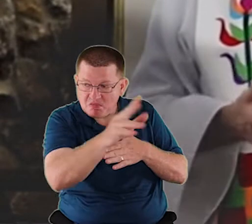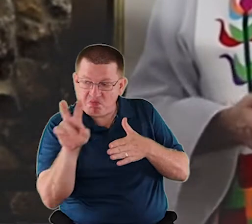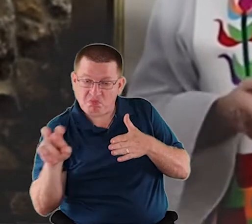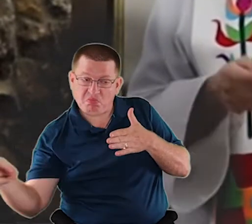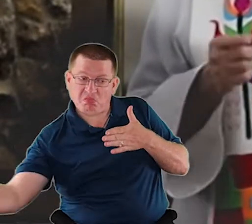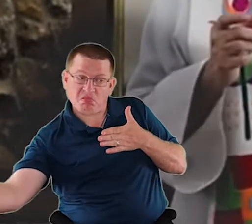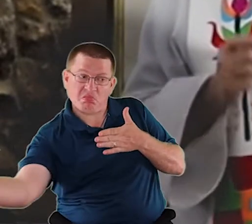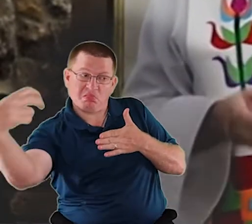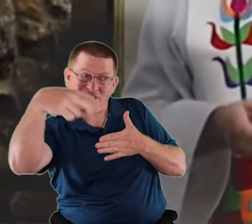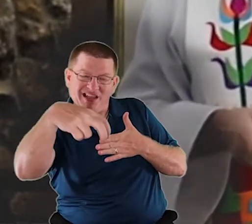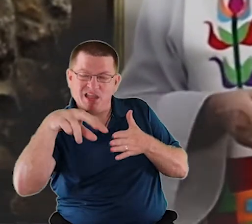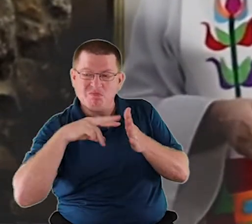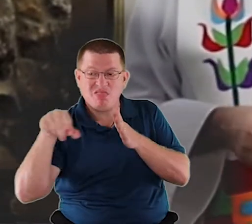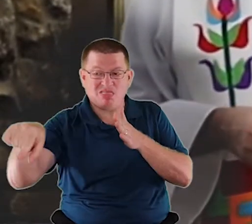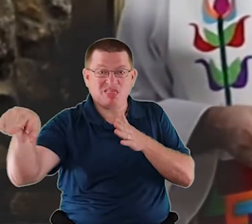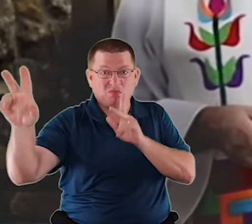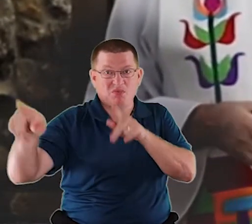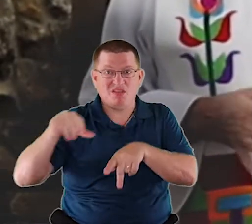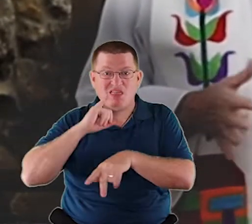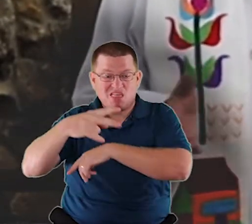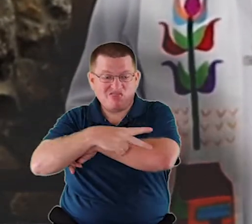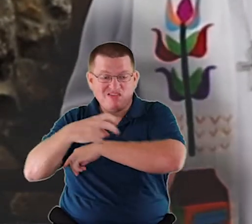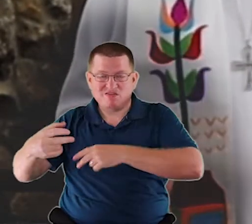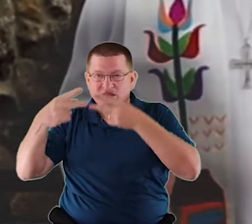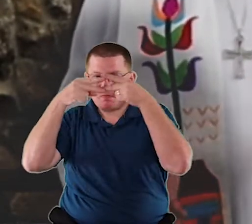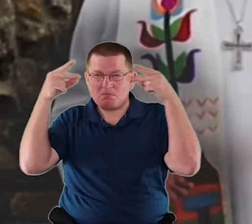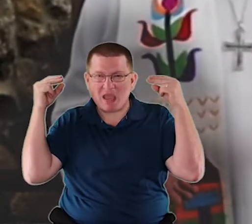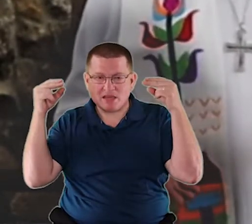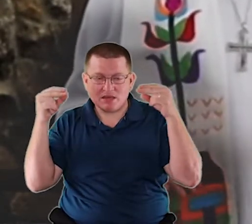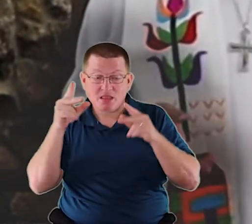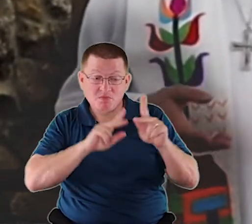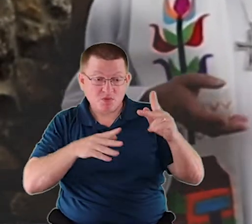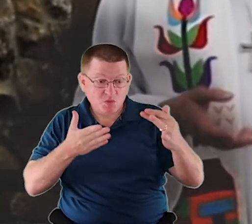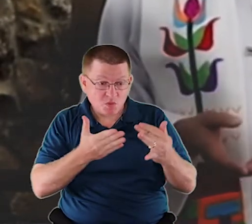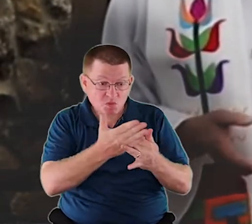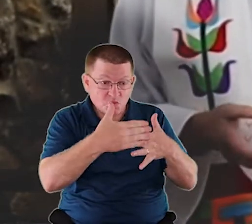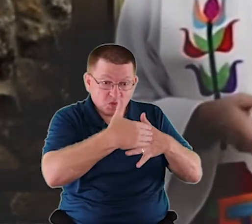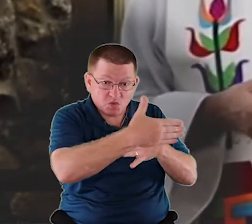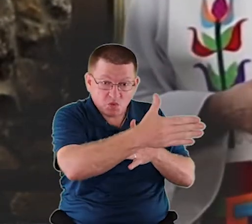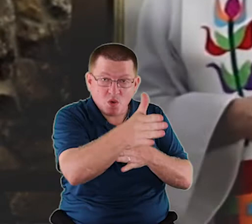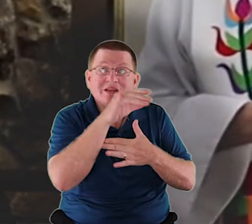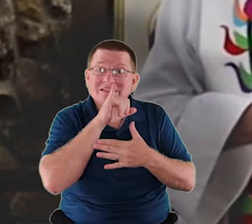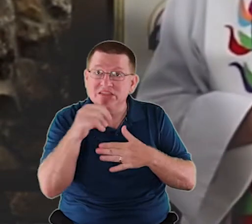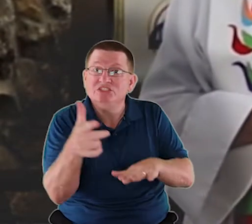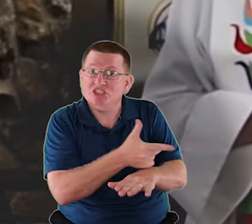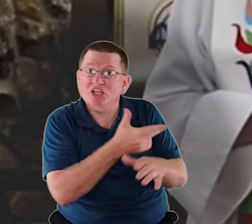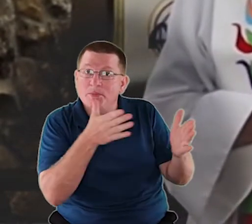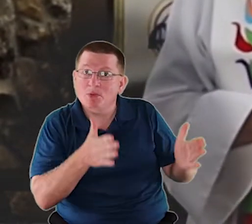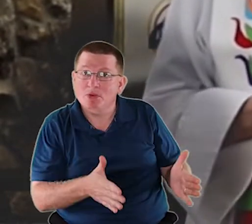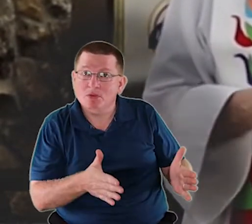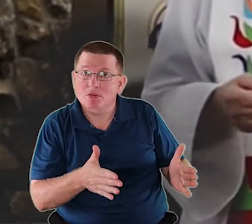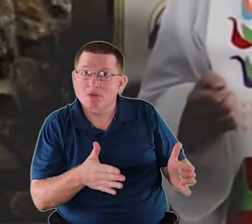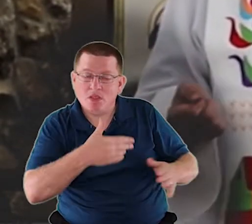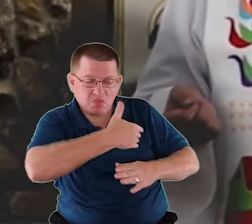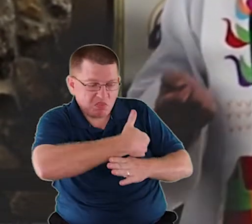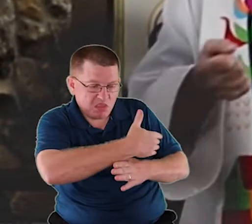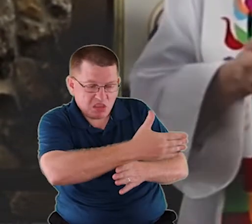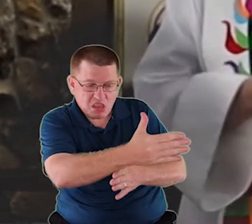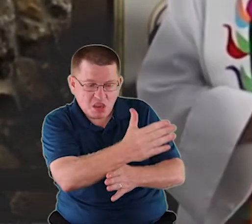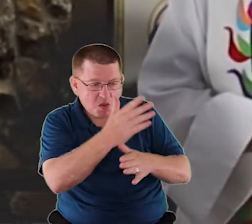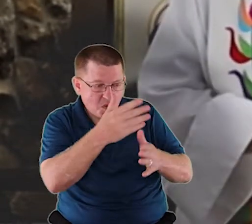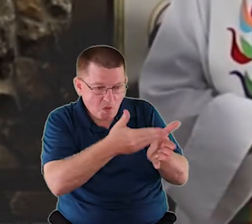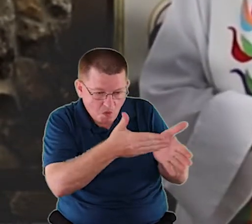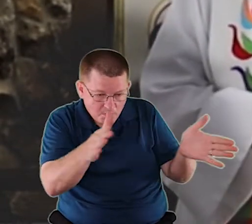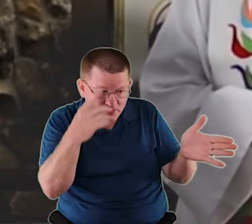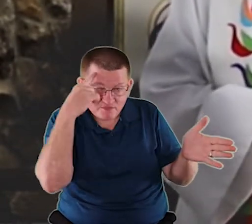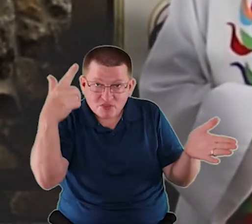a thief and a bandit. The one who enters by the gate is the shepherd of the sheep. The gatekeeper opens